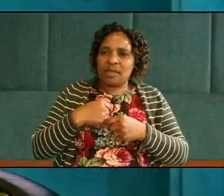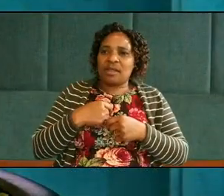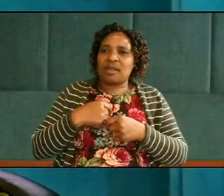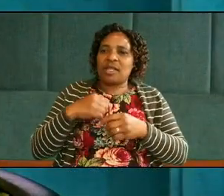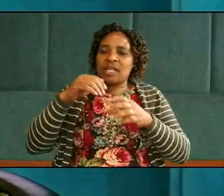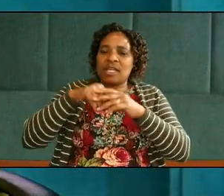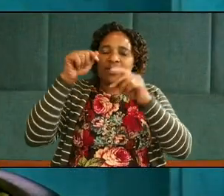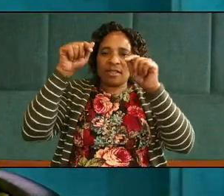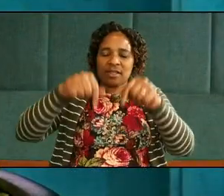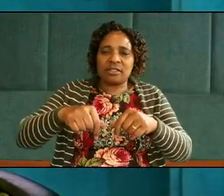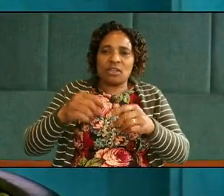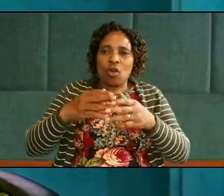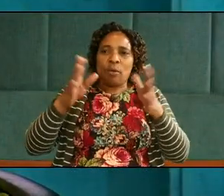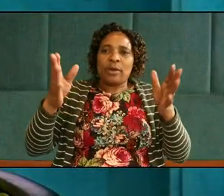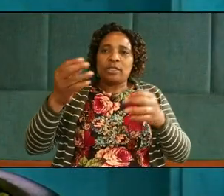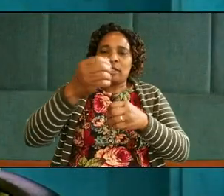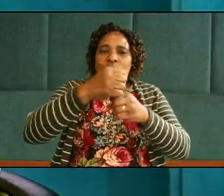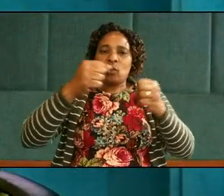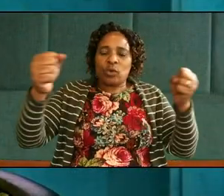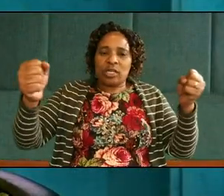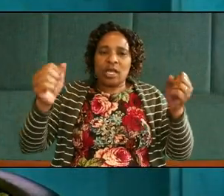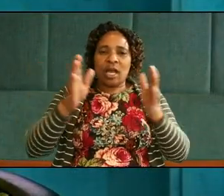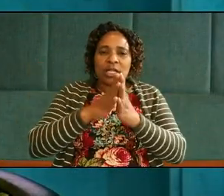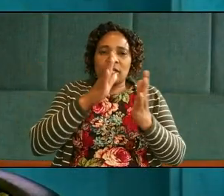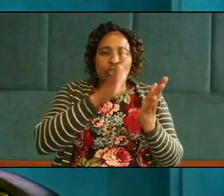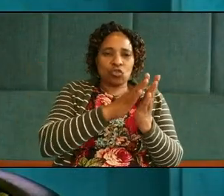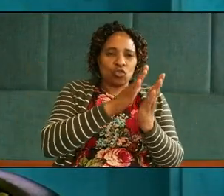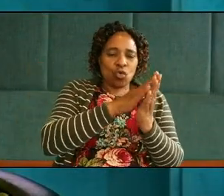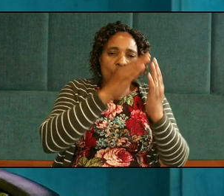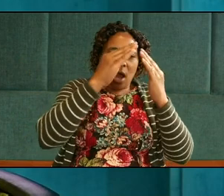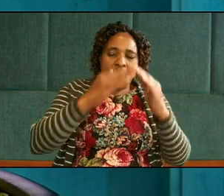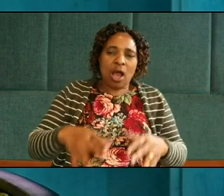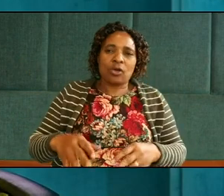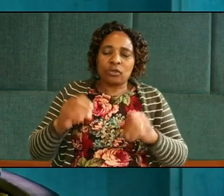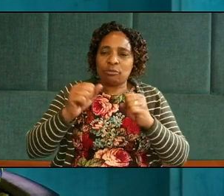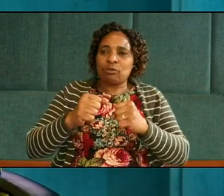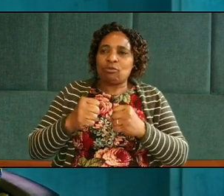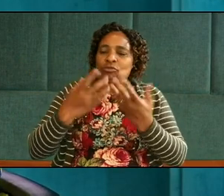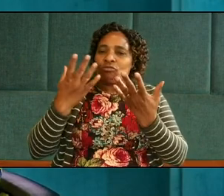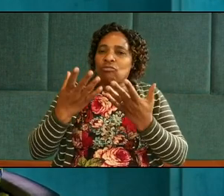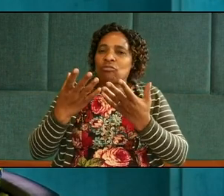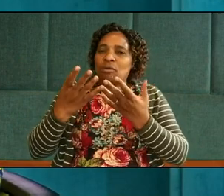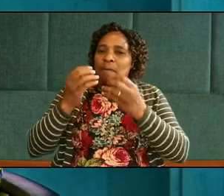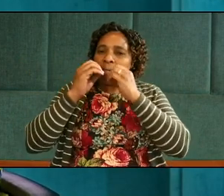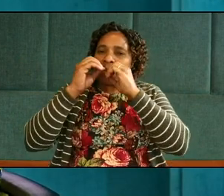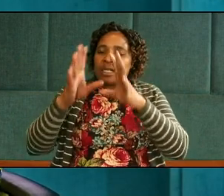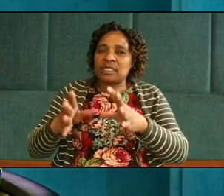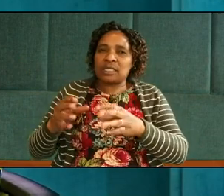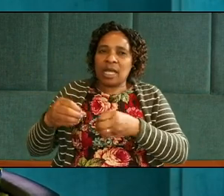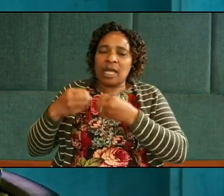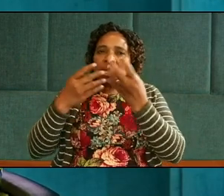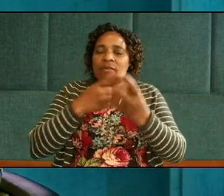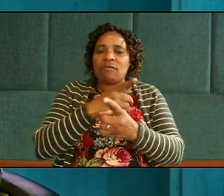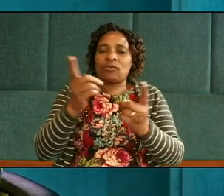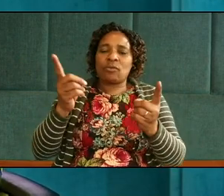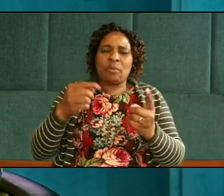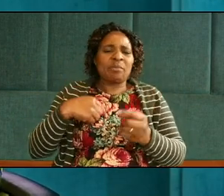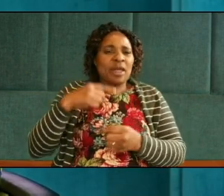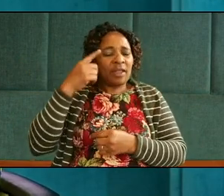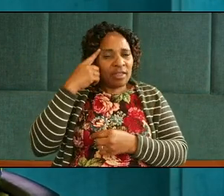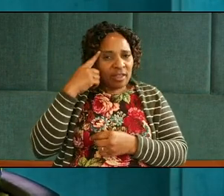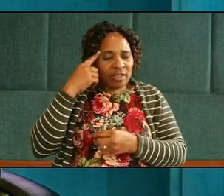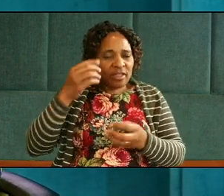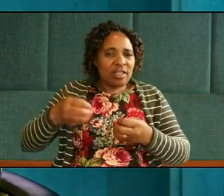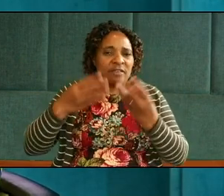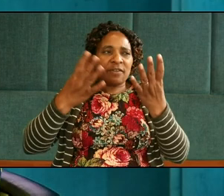try me in this and I'll open up the windows and your storehouse will not be able to contain the blessing that I give you. So I think giving